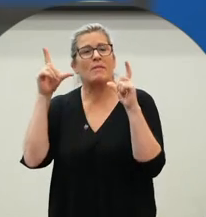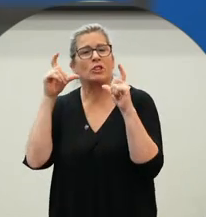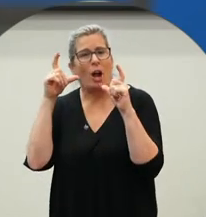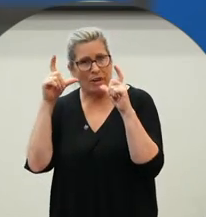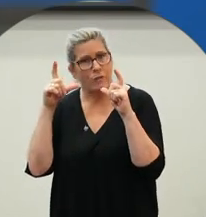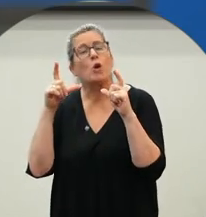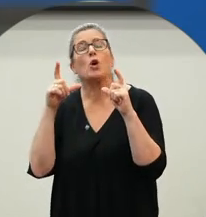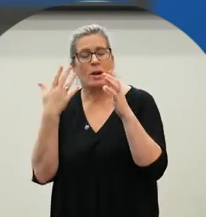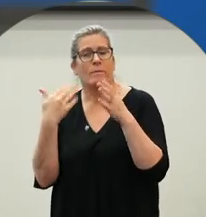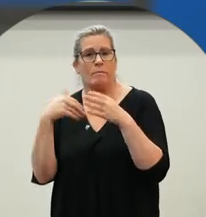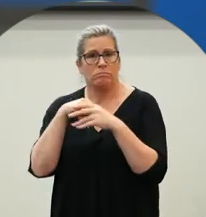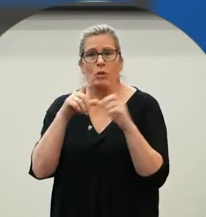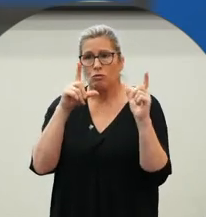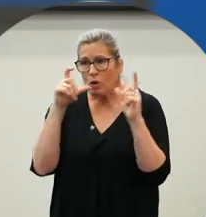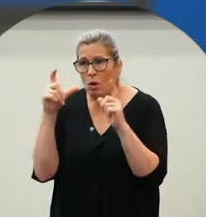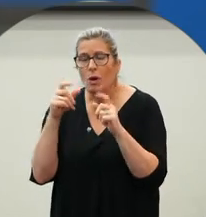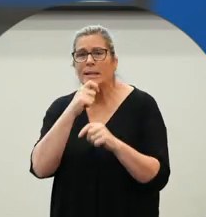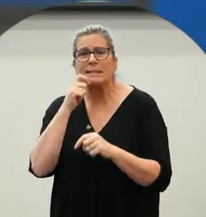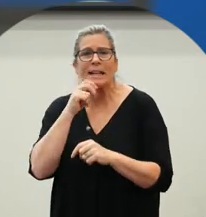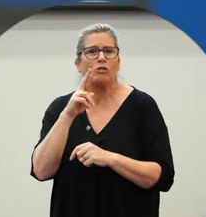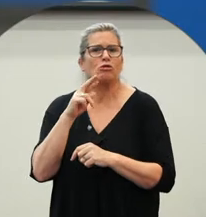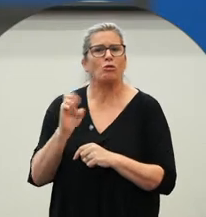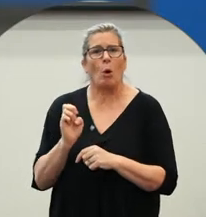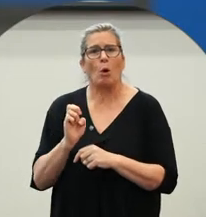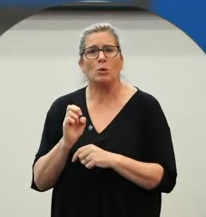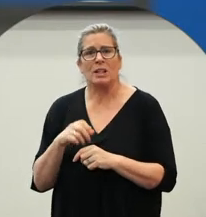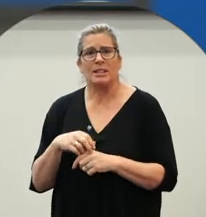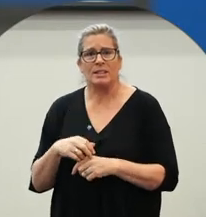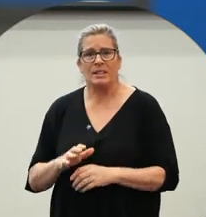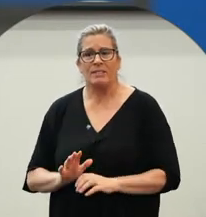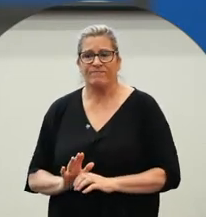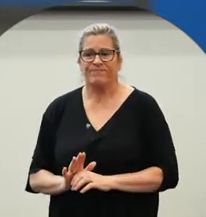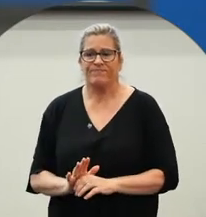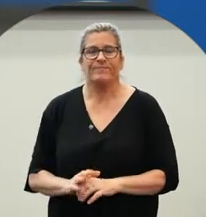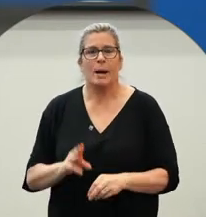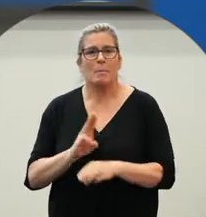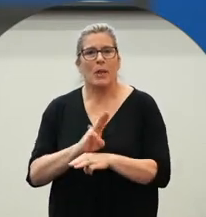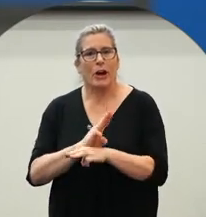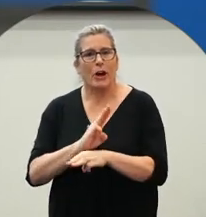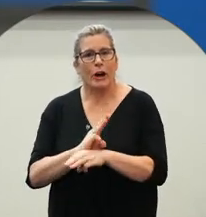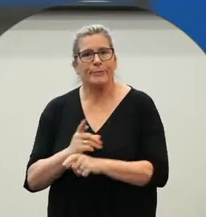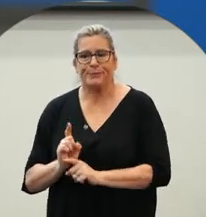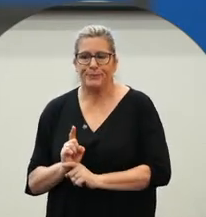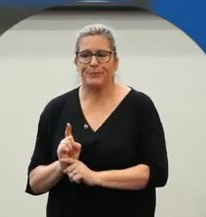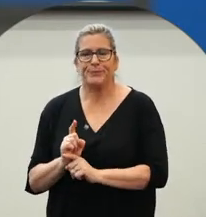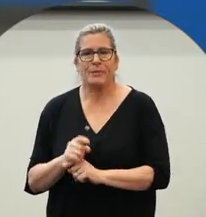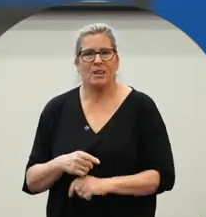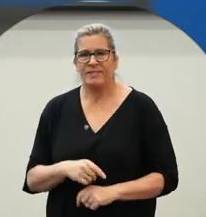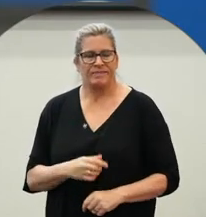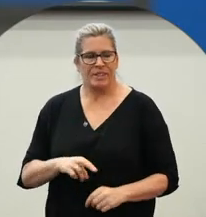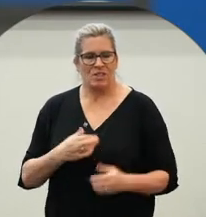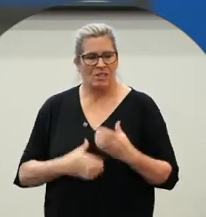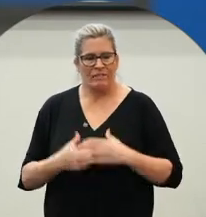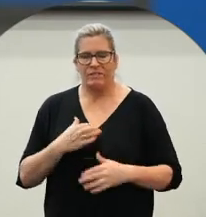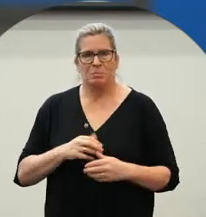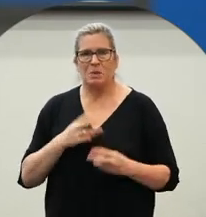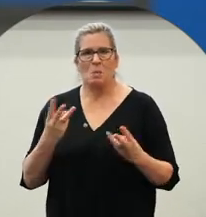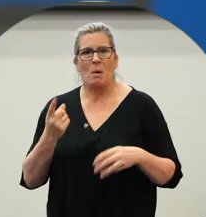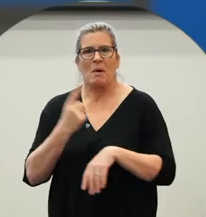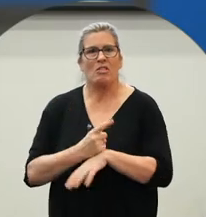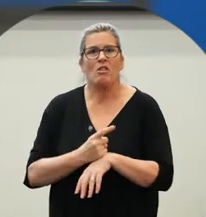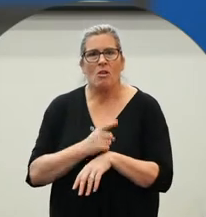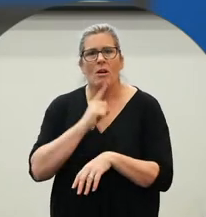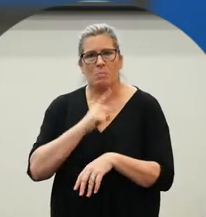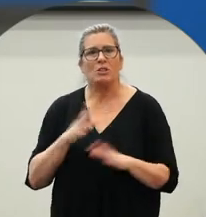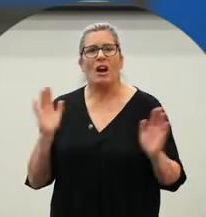the debutantes of Rose basically being shuffled in by her mother, feeling very uncomfortable, didn't want to be there. But she'd